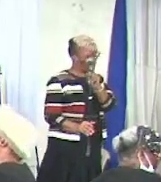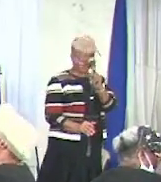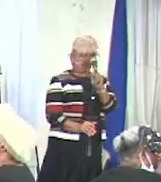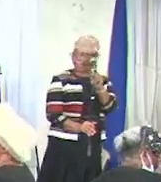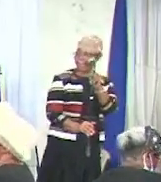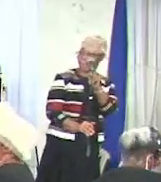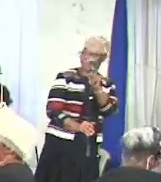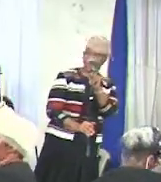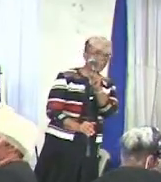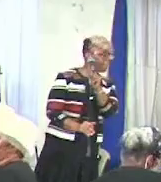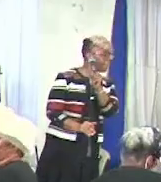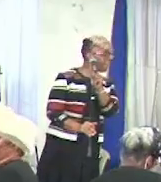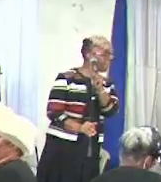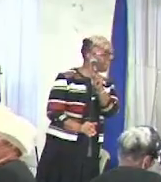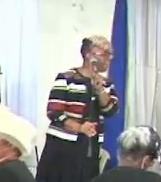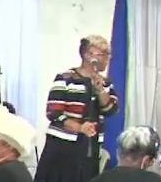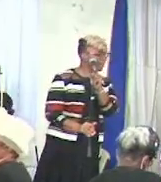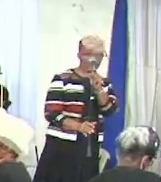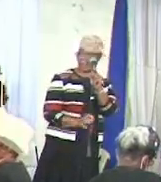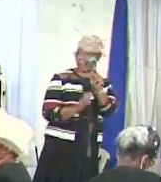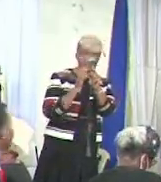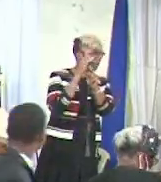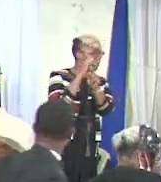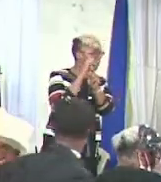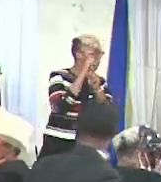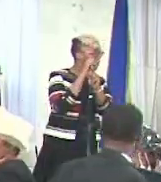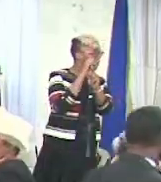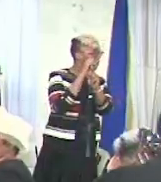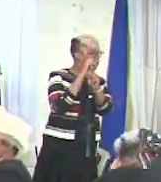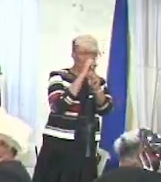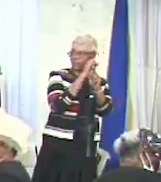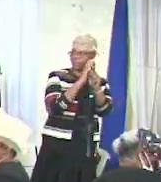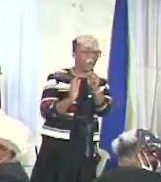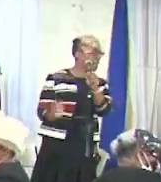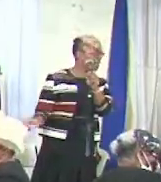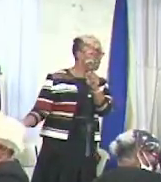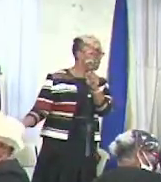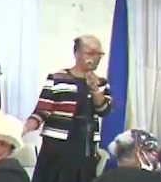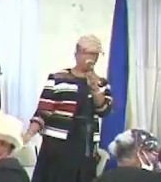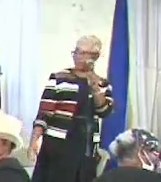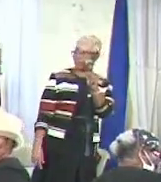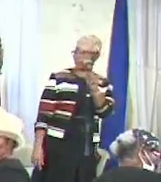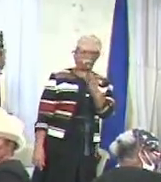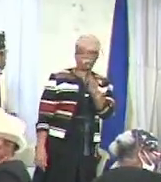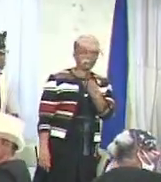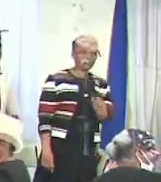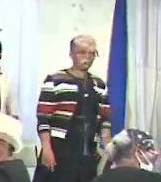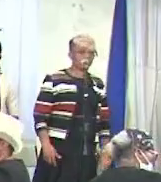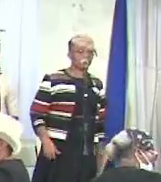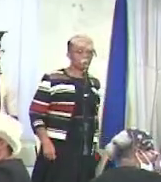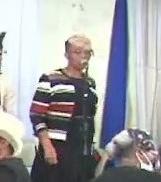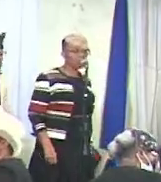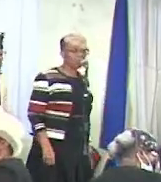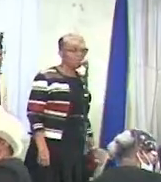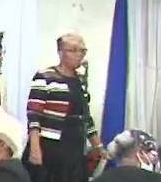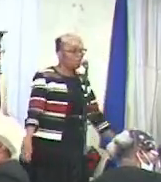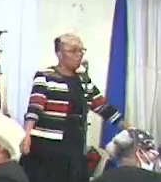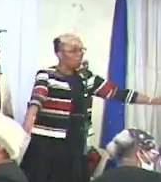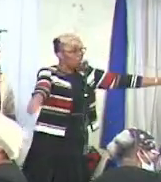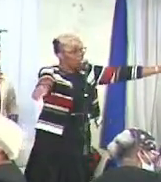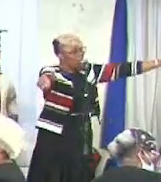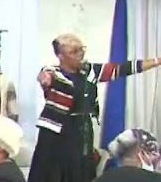hear. Oh, Jesus sent us to warn, but our hearts can